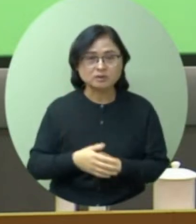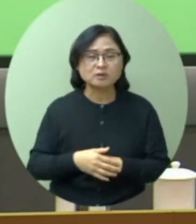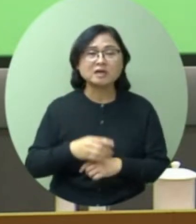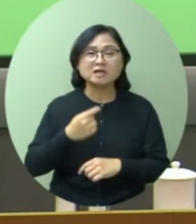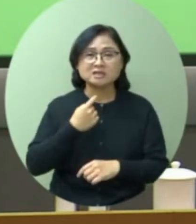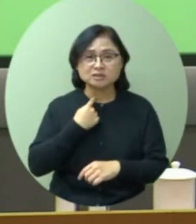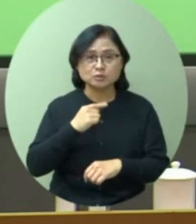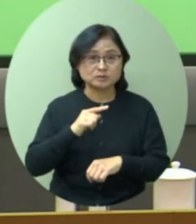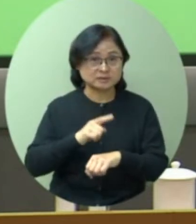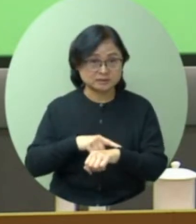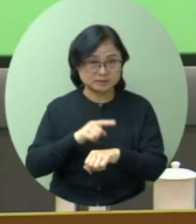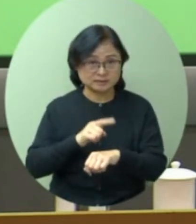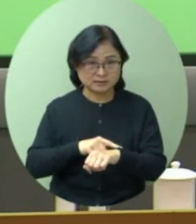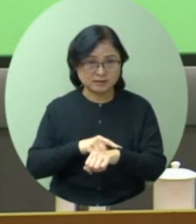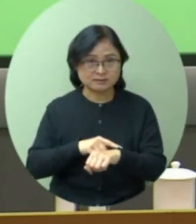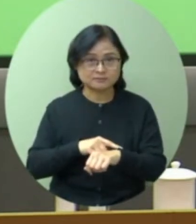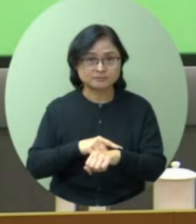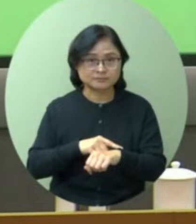run